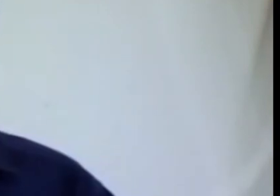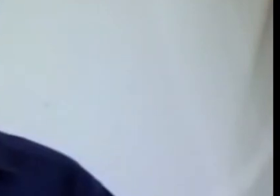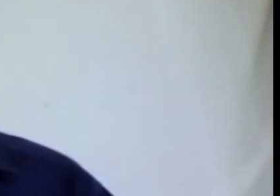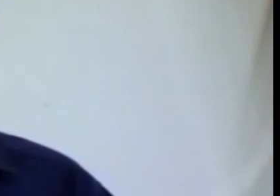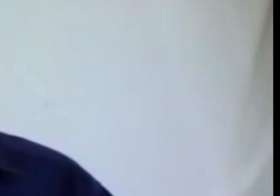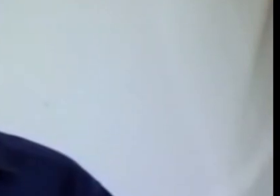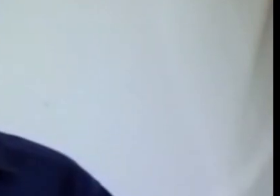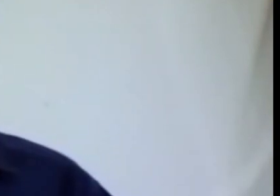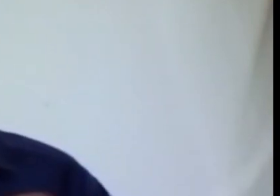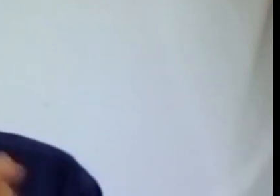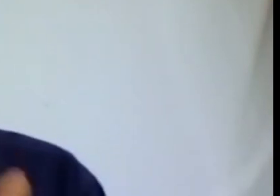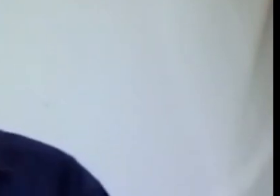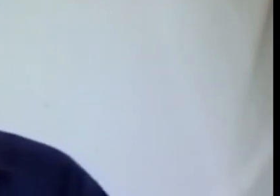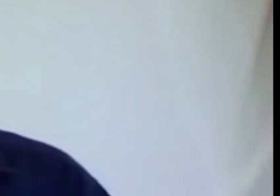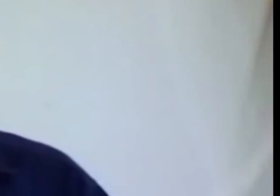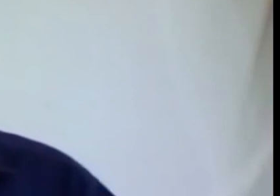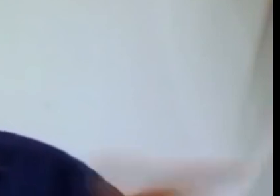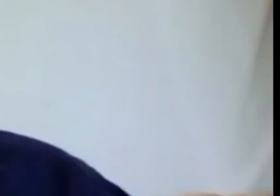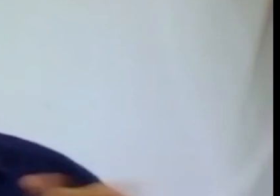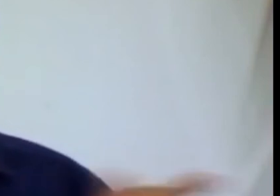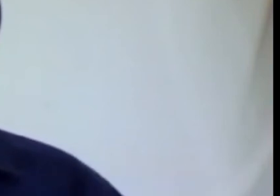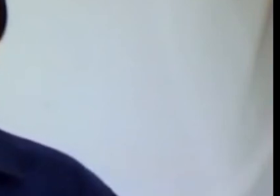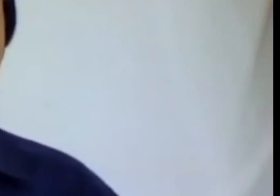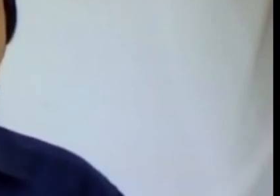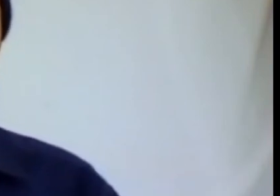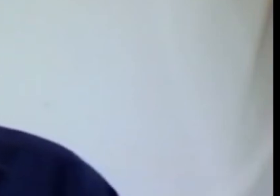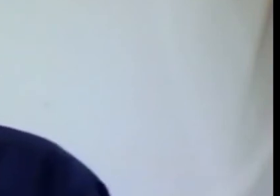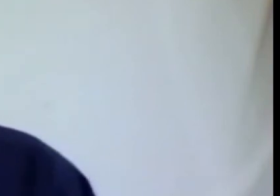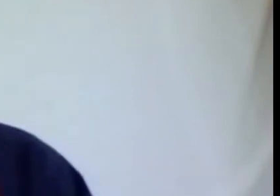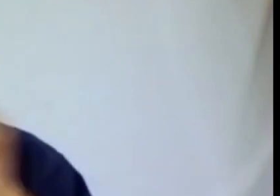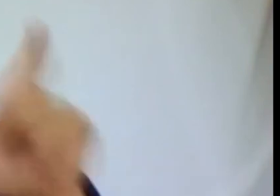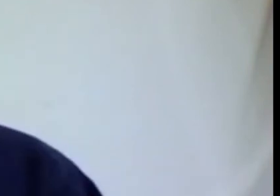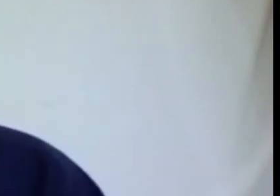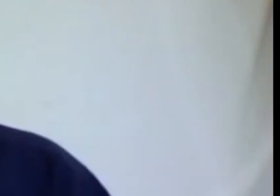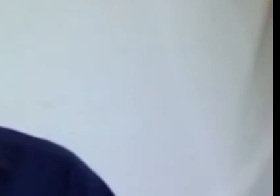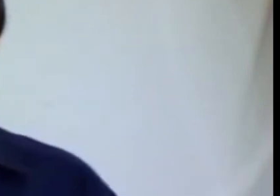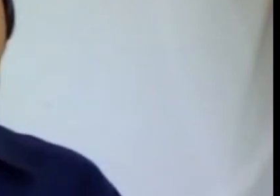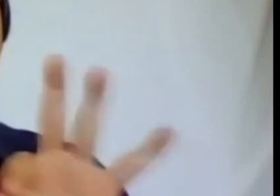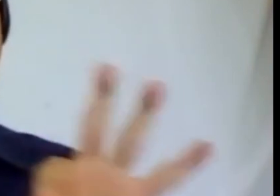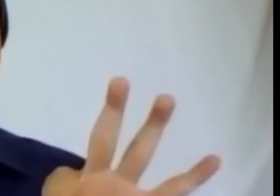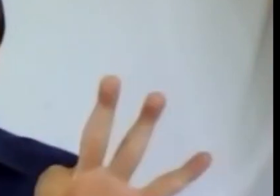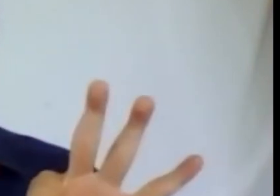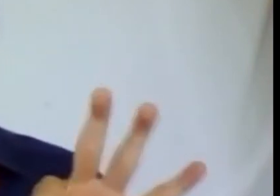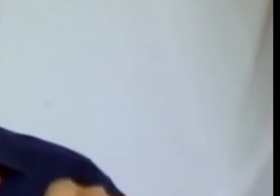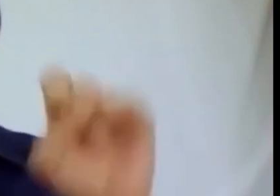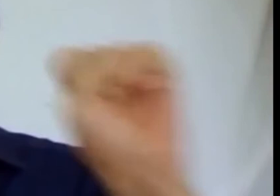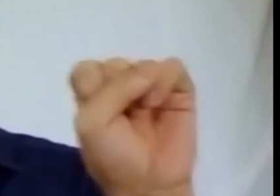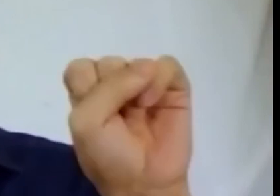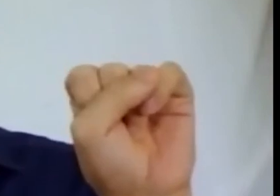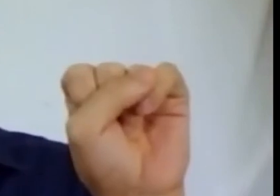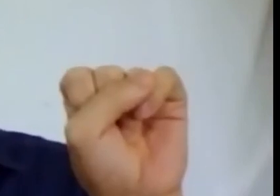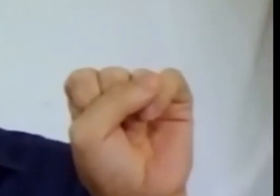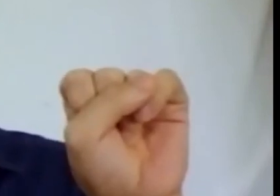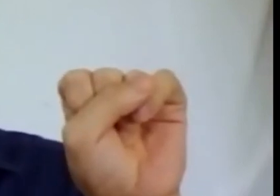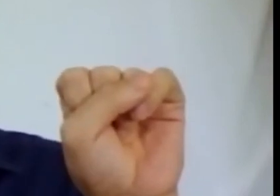Okay, and if you have subject-object sentence, that has to come from subject,